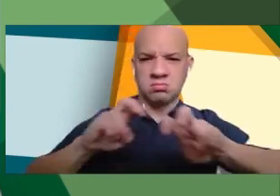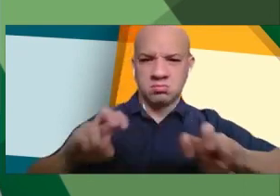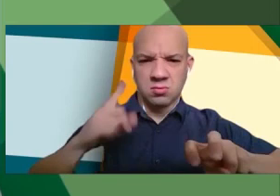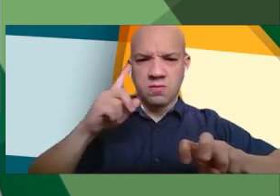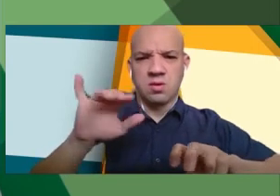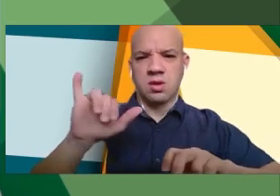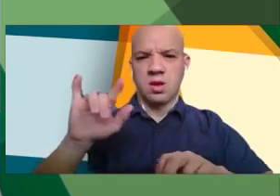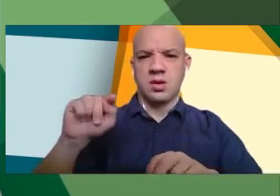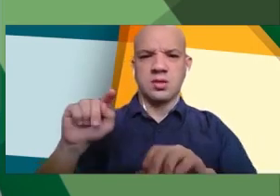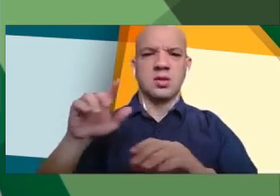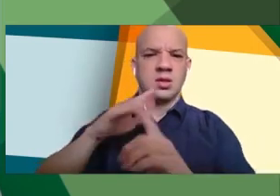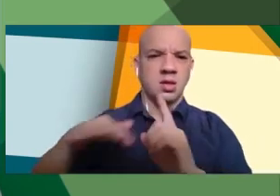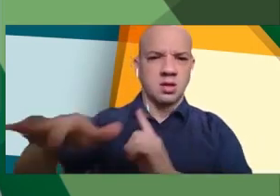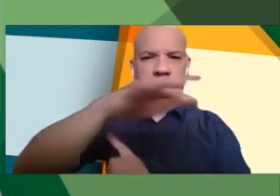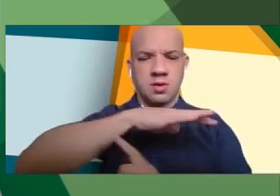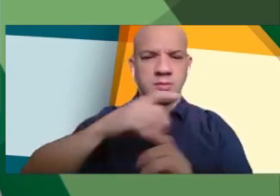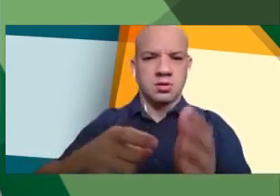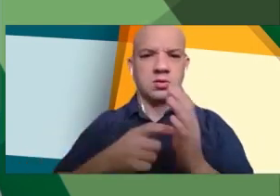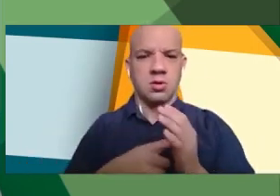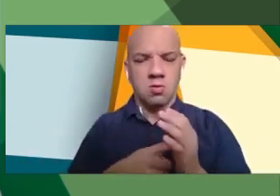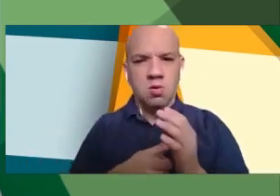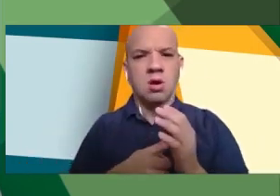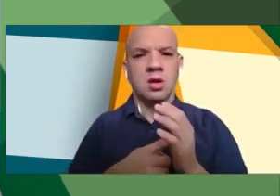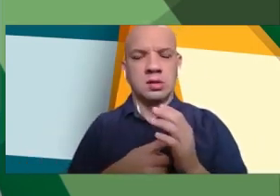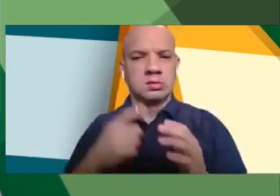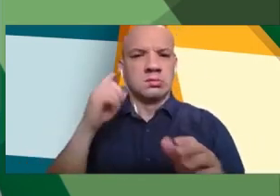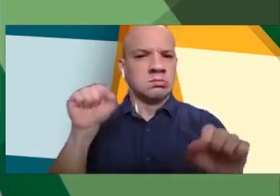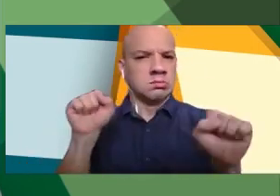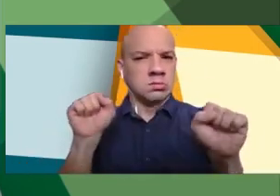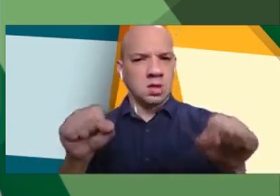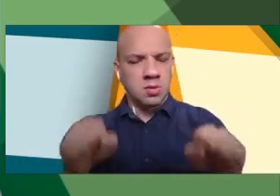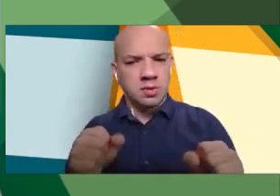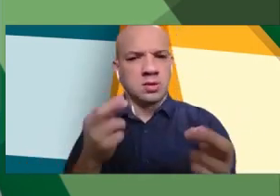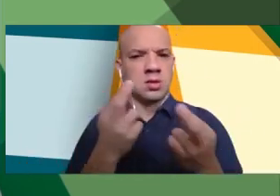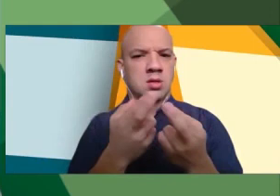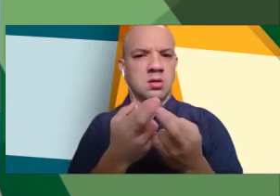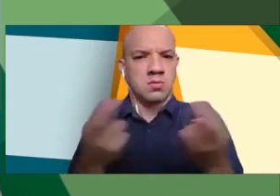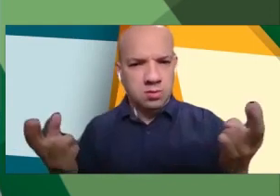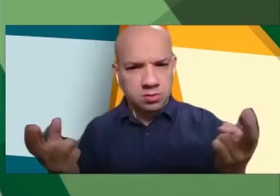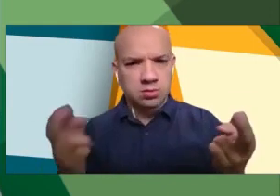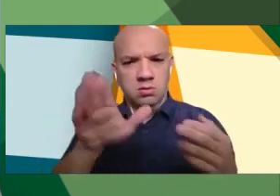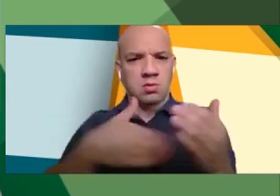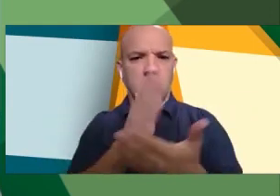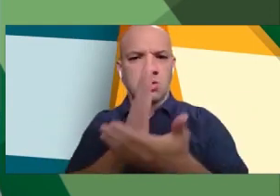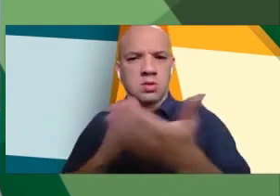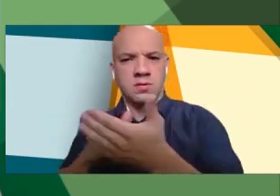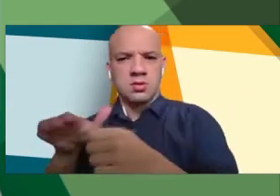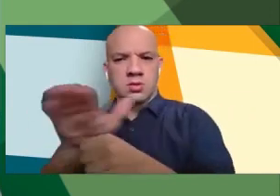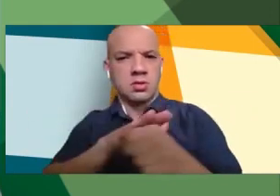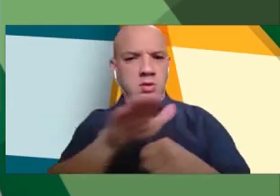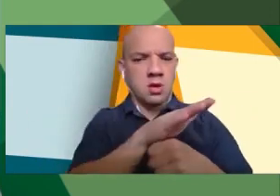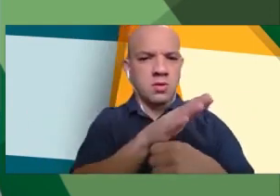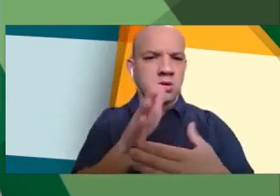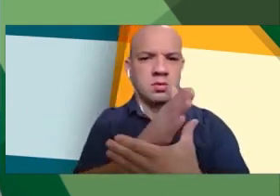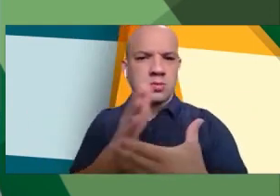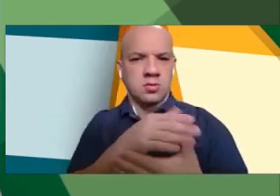IT environment, including current capability, capacity, and resources for all divisions and areas between